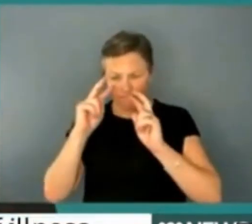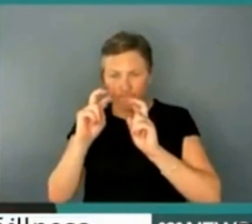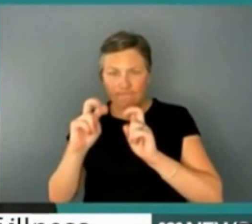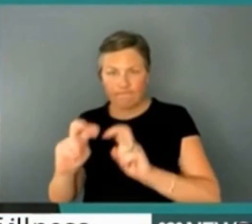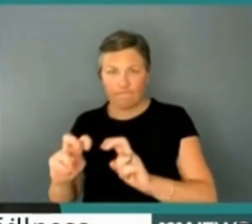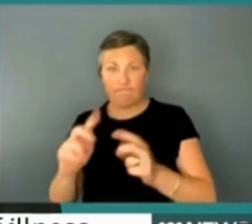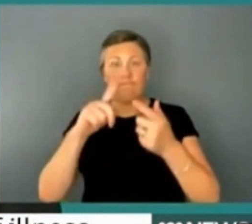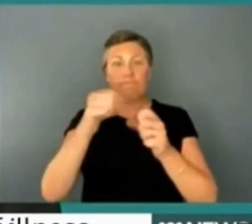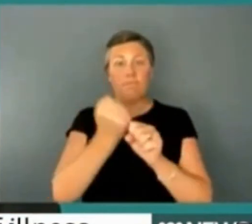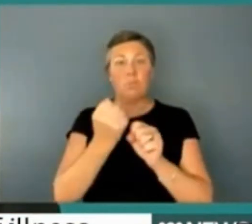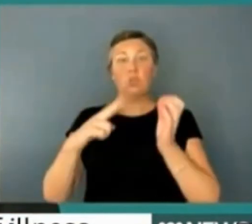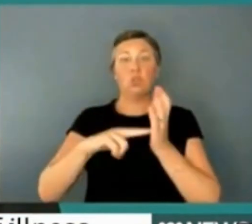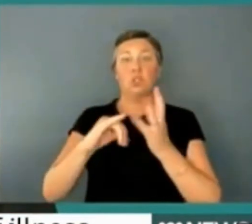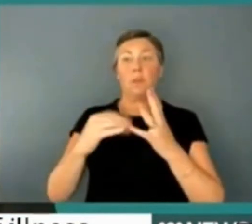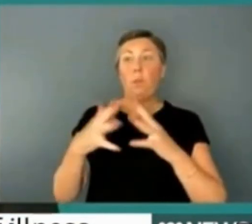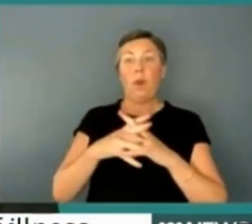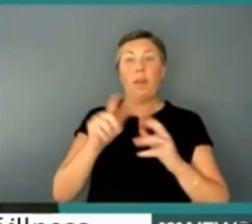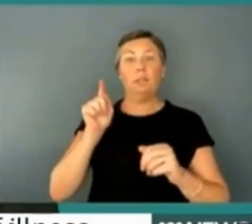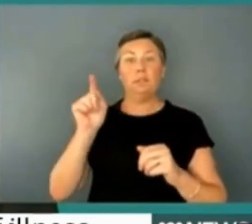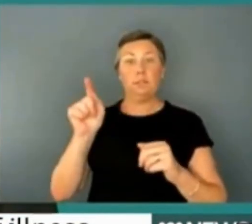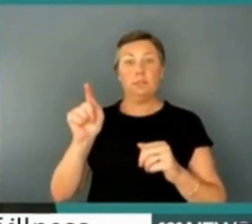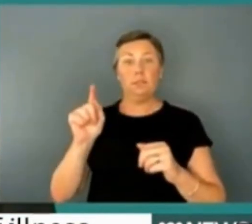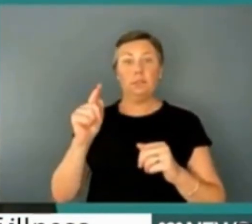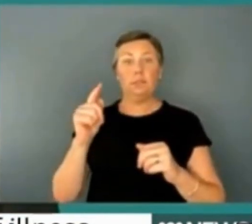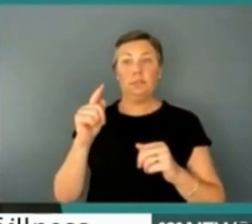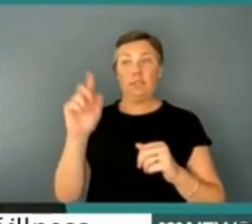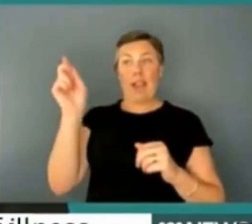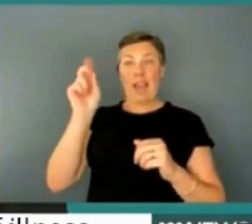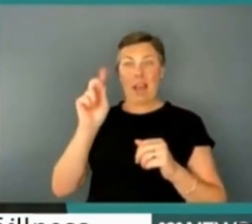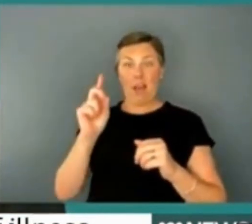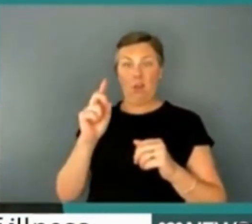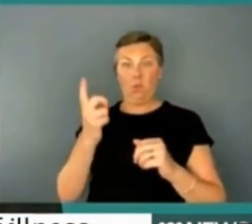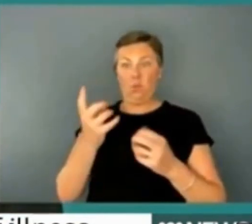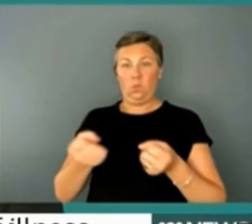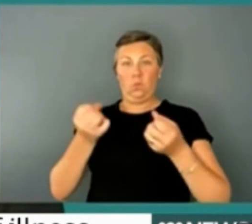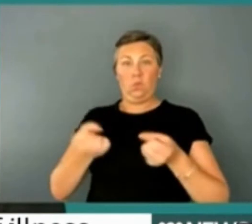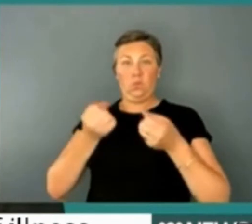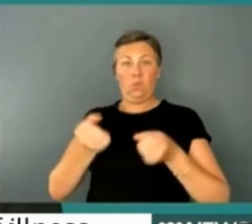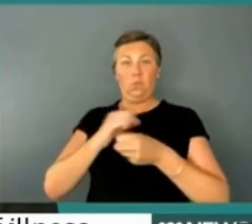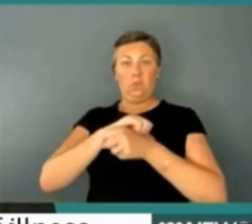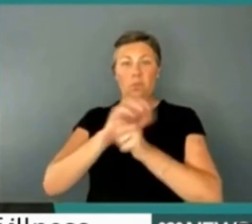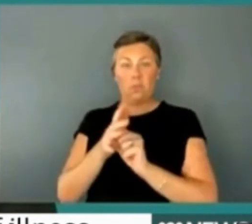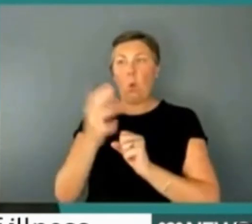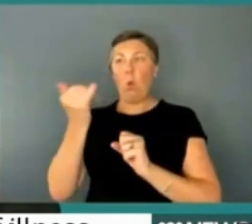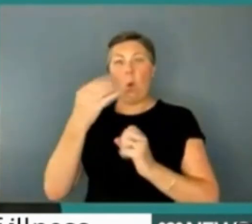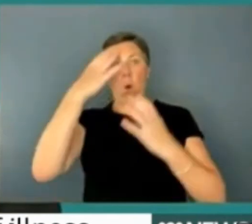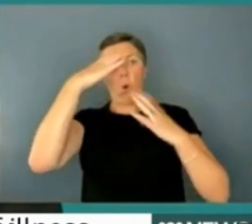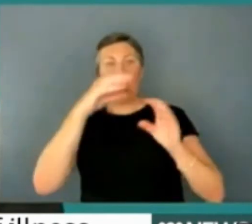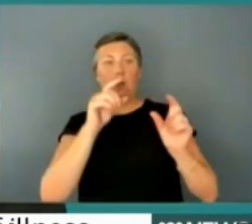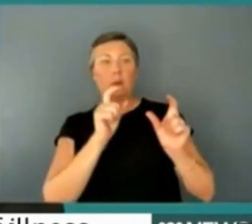of those cases that are being diagnosed at the moment, and particularly the ones in hotel quarantine, are receiving